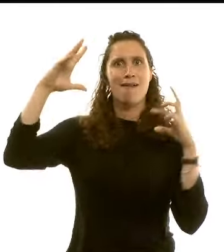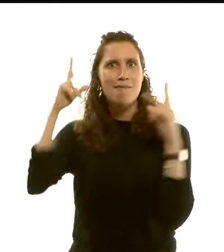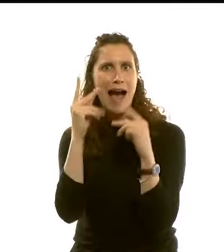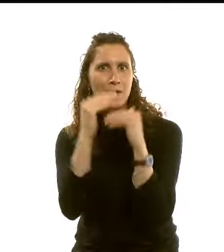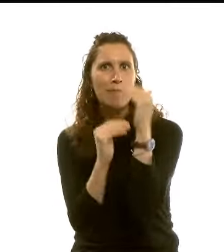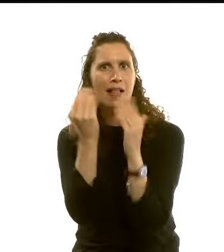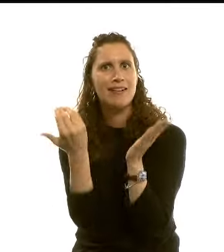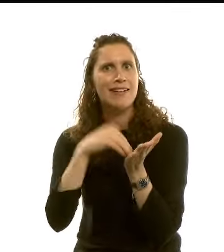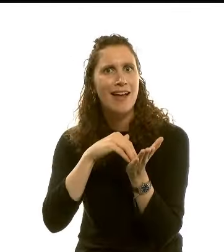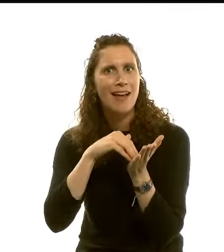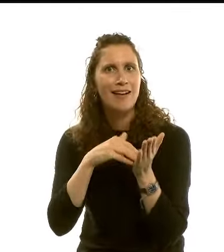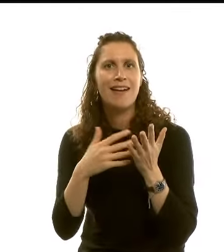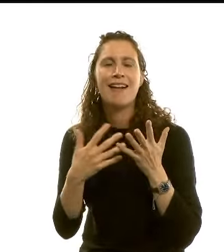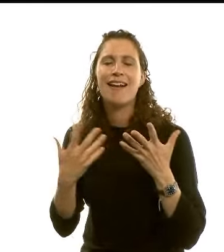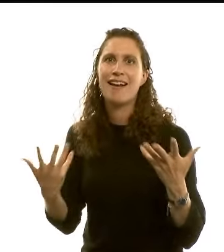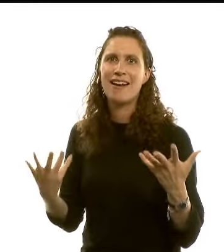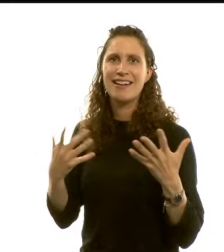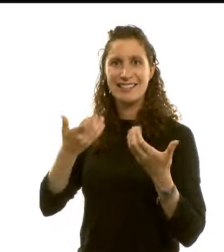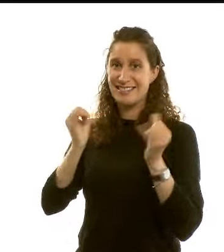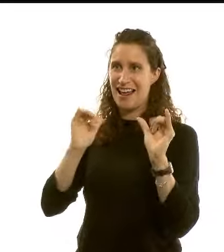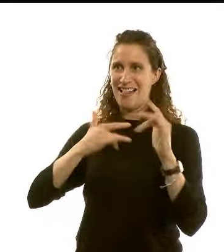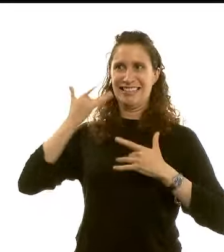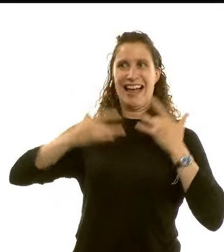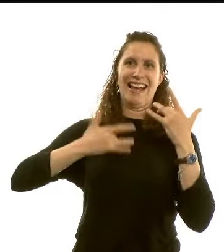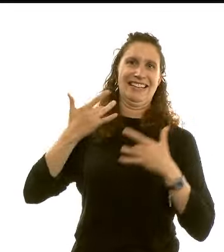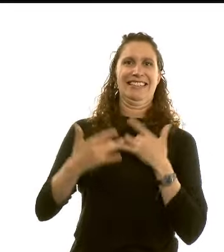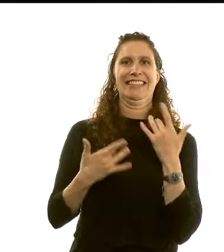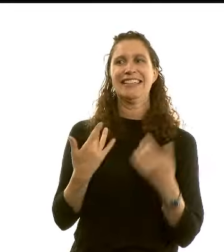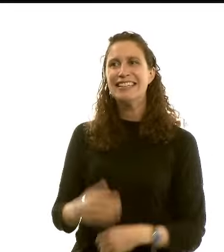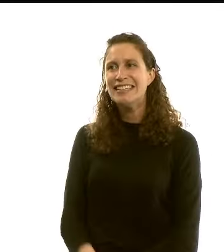And still excited.